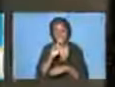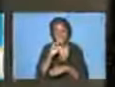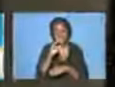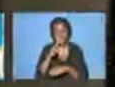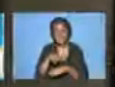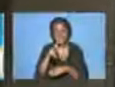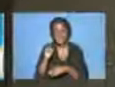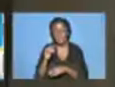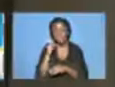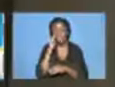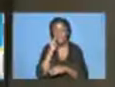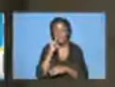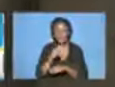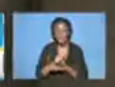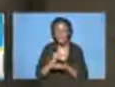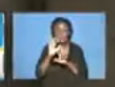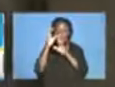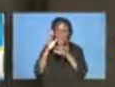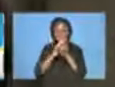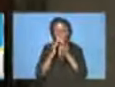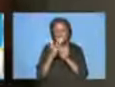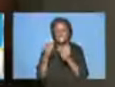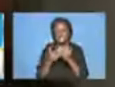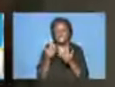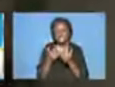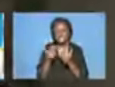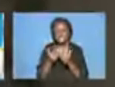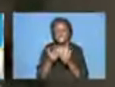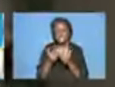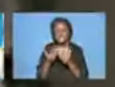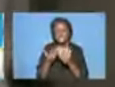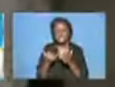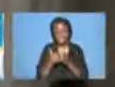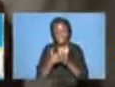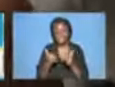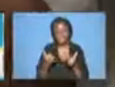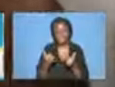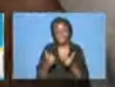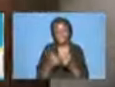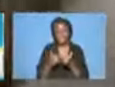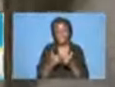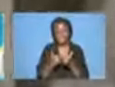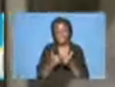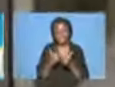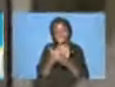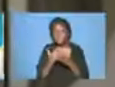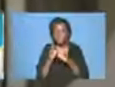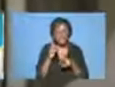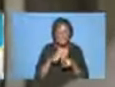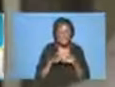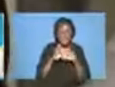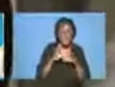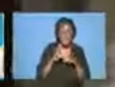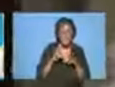performance. Basketball comes easy, you know, especially when you have the big fella. And his talent's unmatched, you know. Something you can't teach, something you know, that